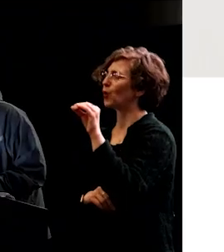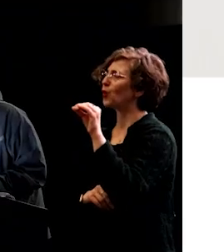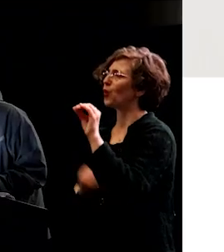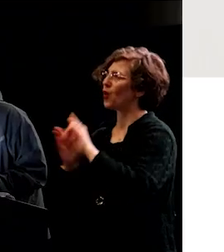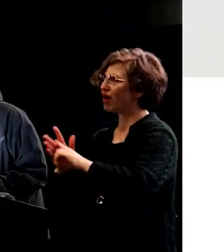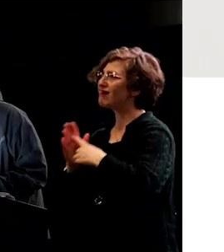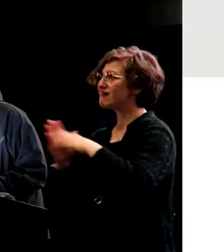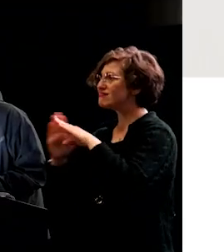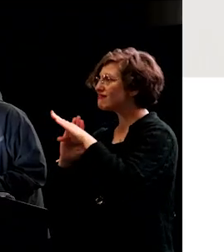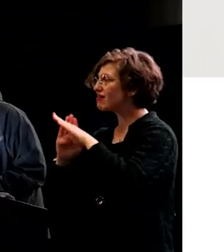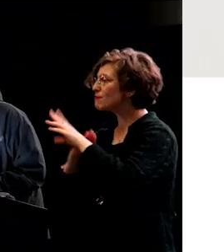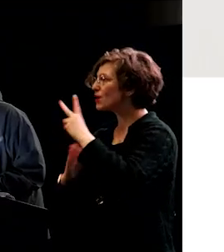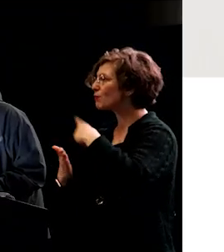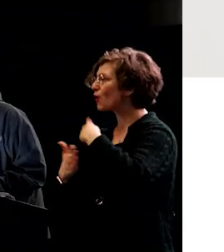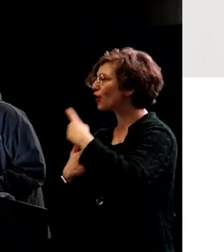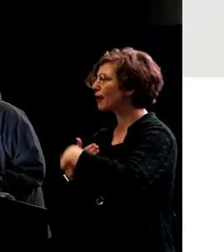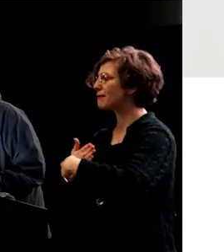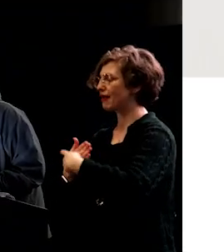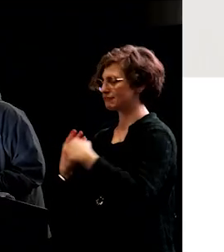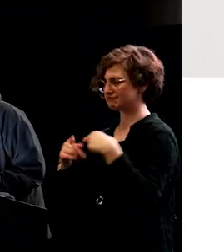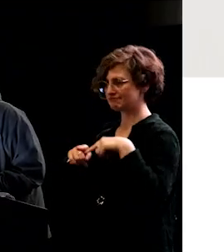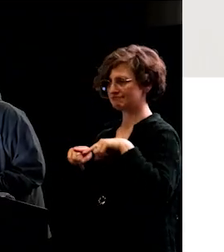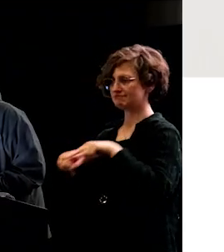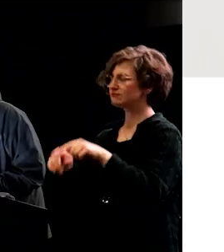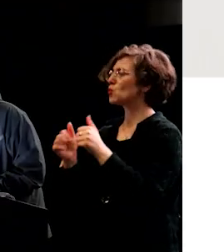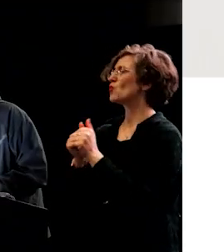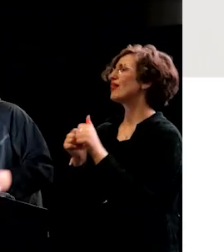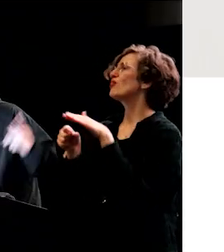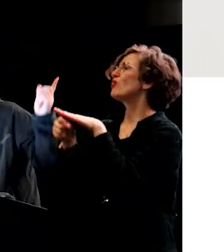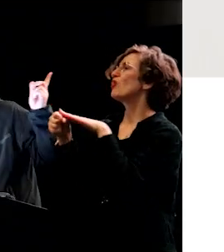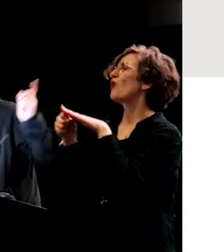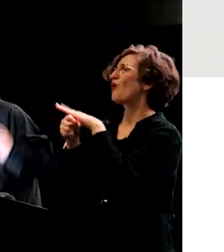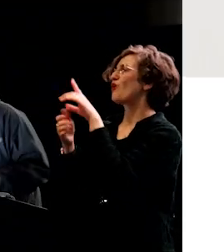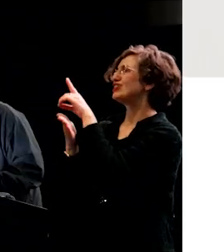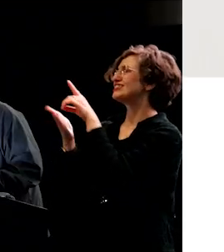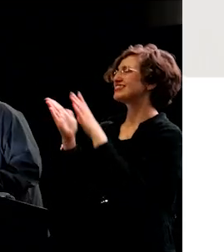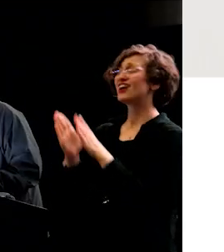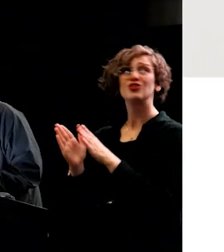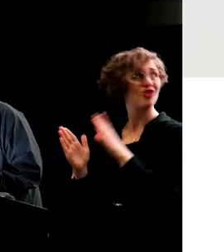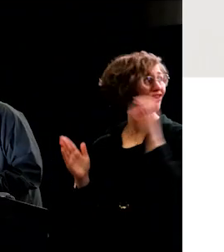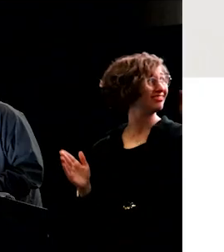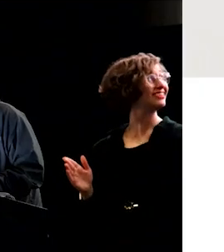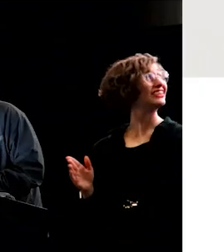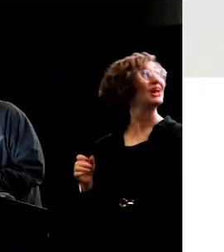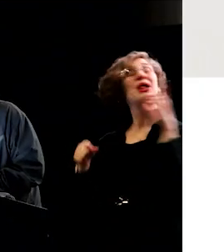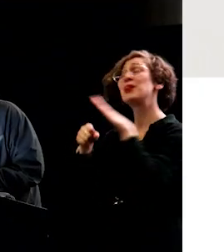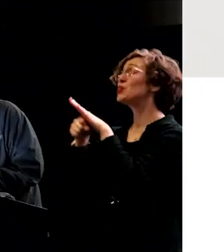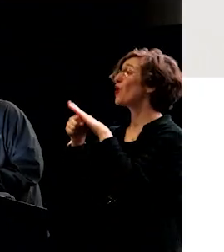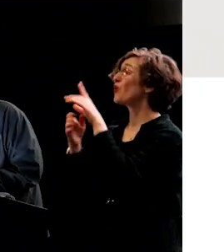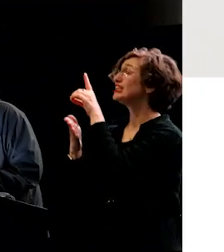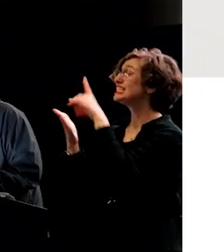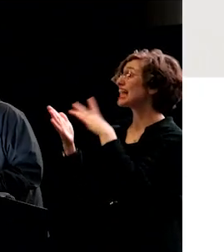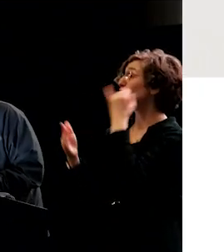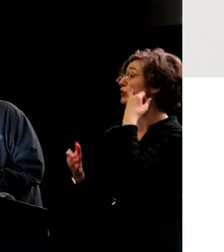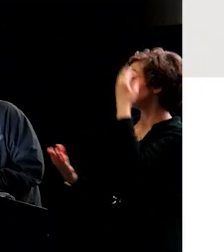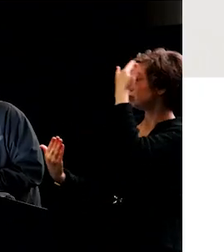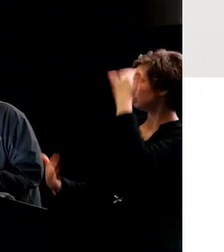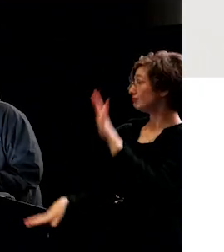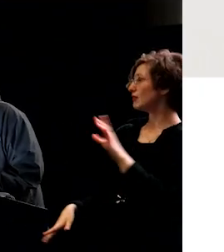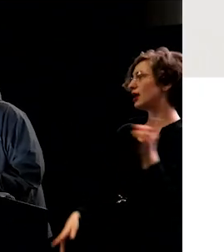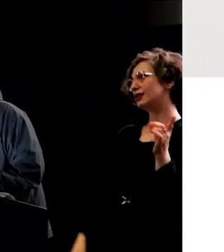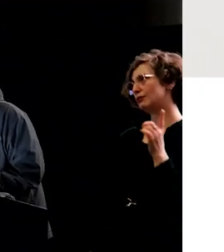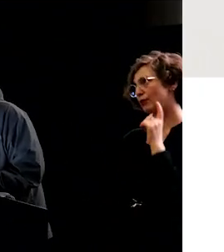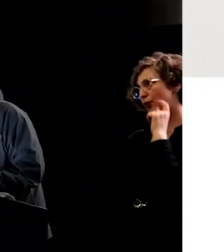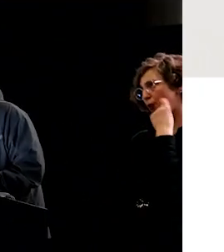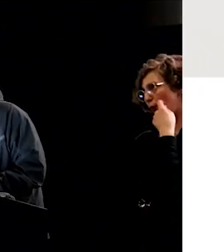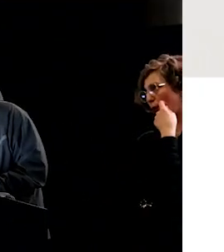developing programming alongside local designers. That's a local designer if you don't know who he is. He's pretty